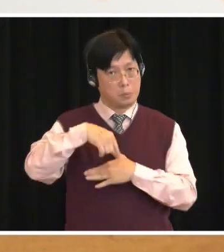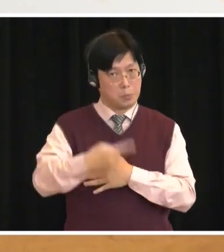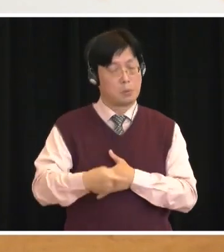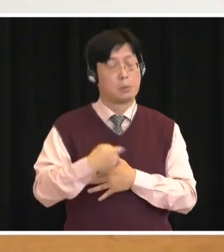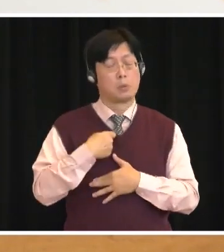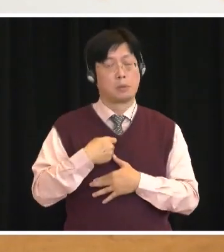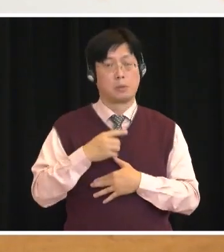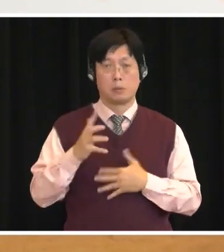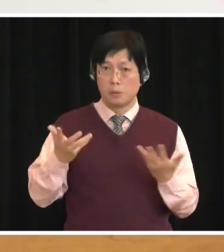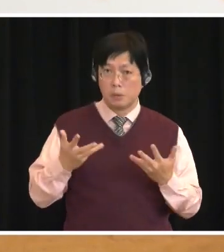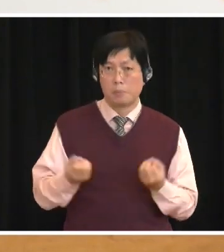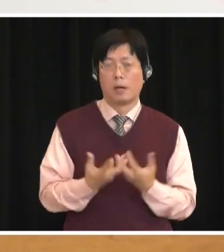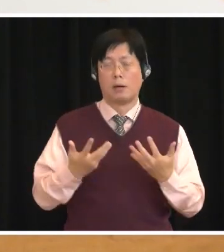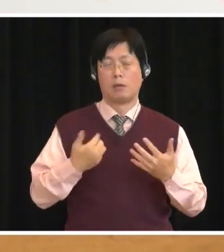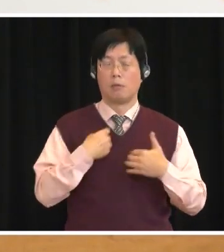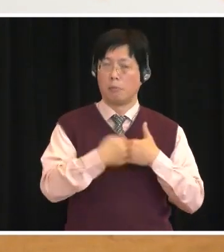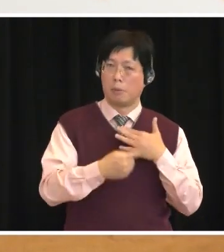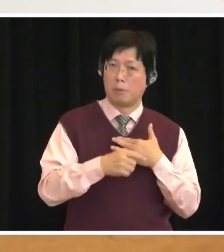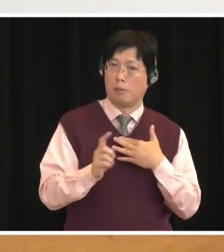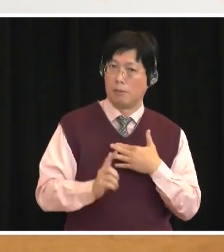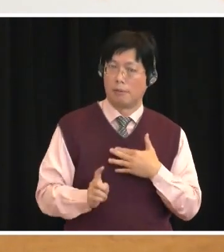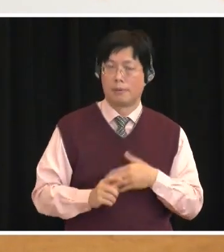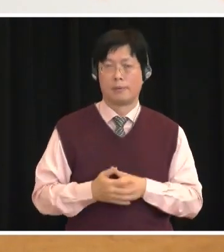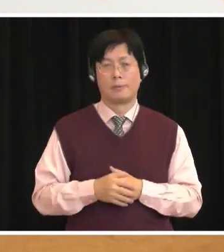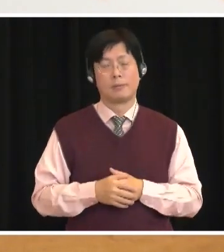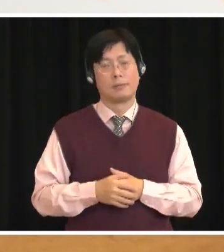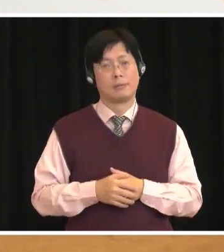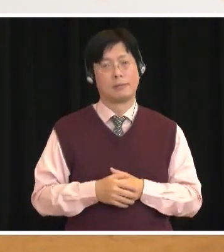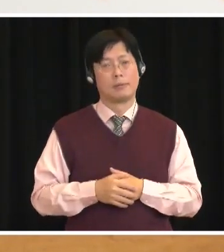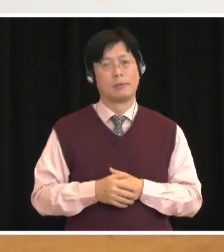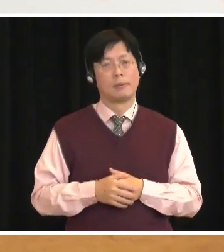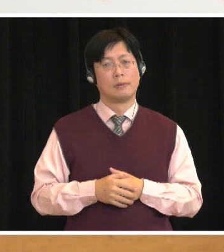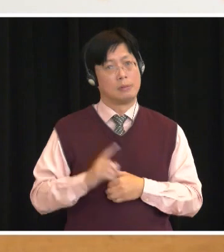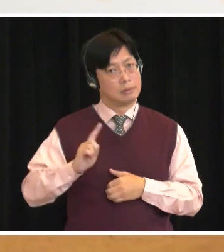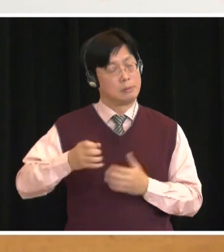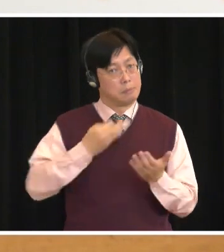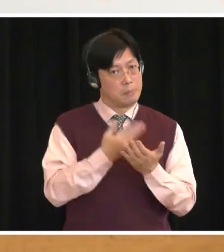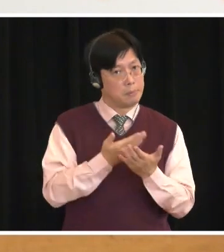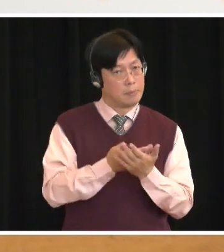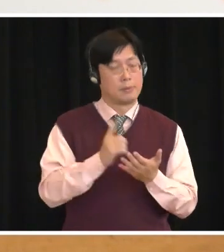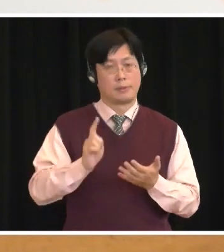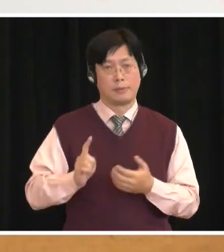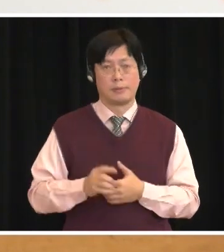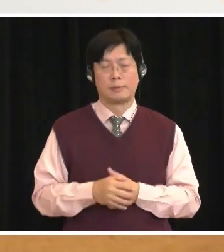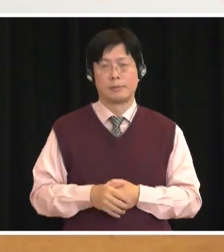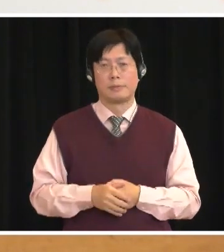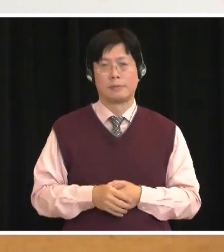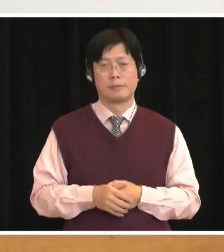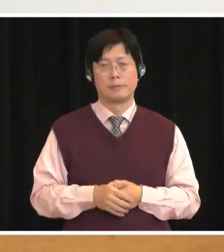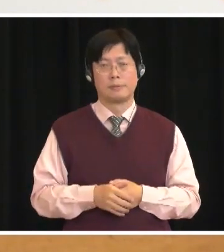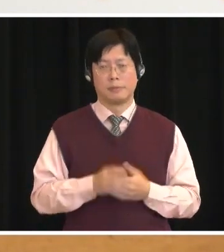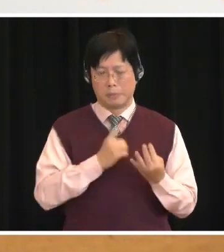other measures that prevent from bringing him to the court. Thank you.